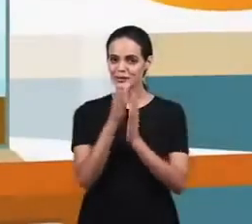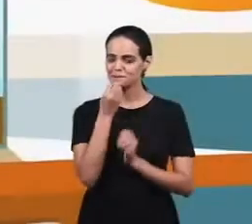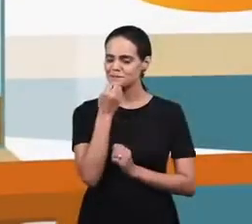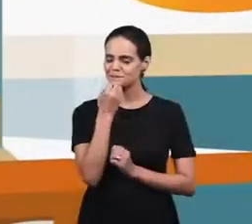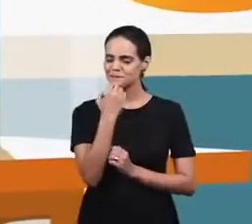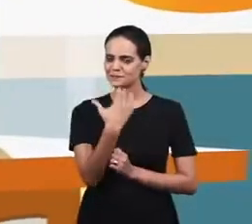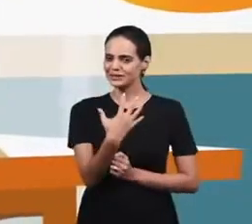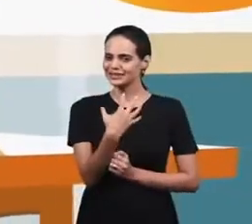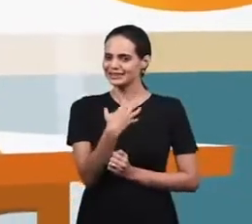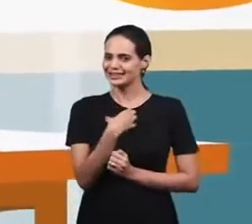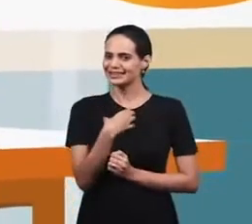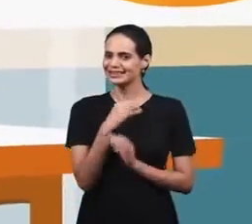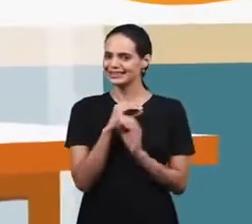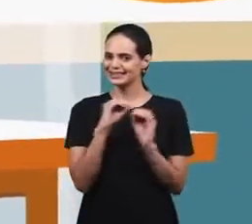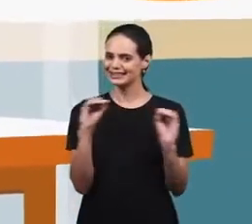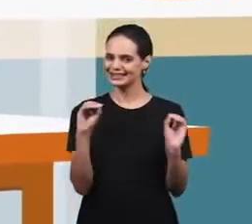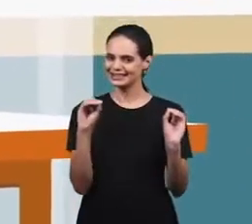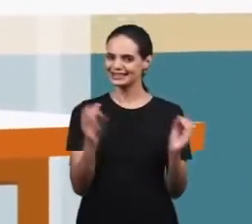Good.